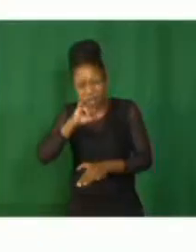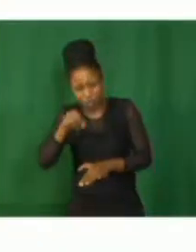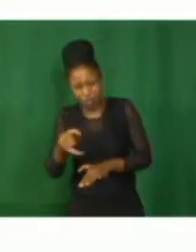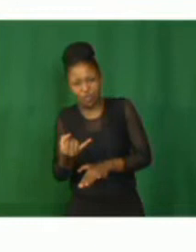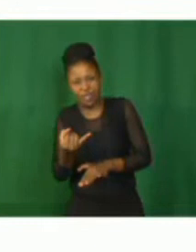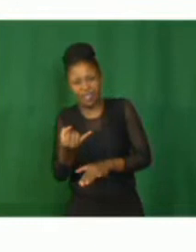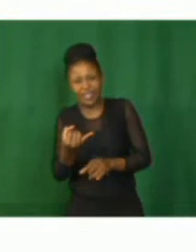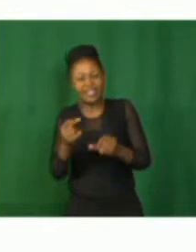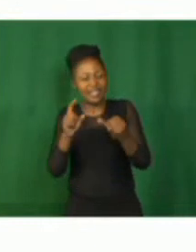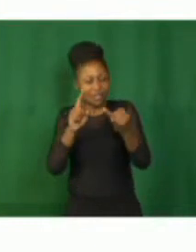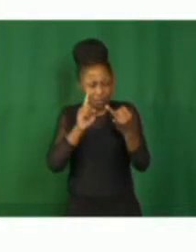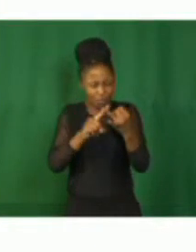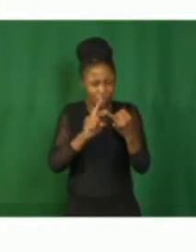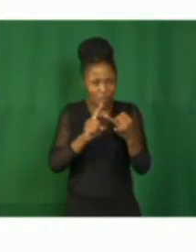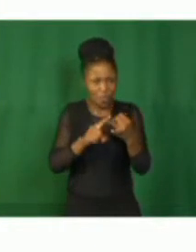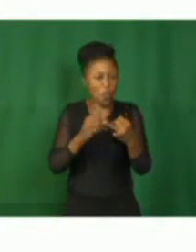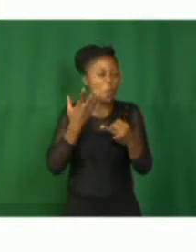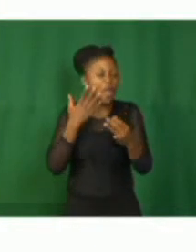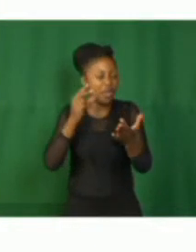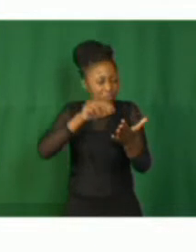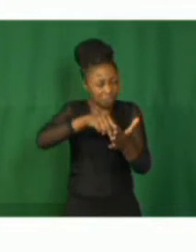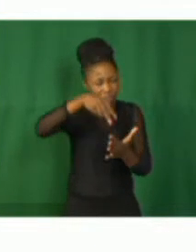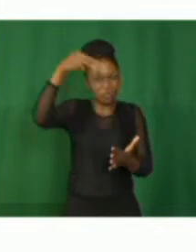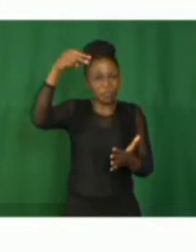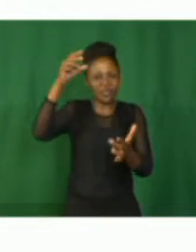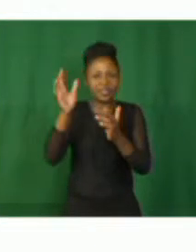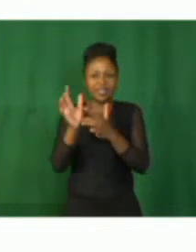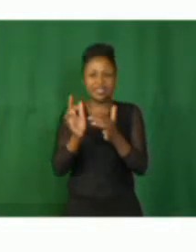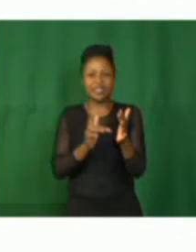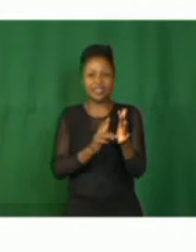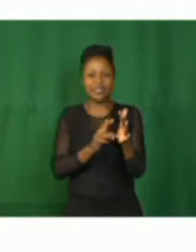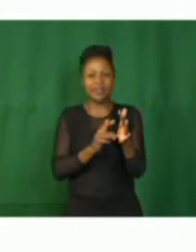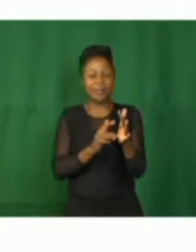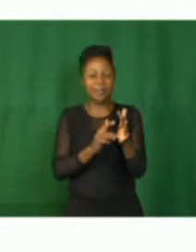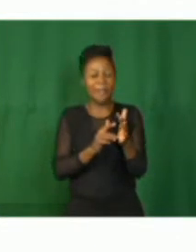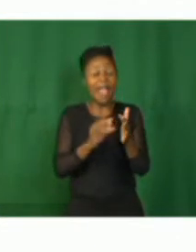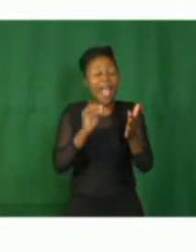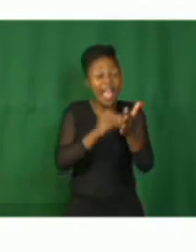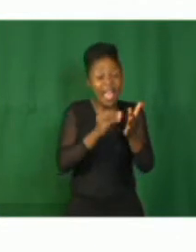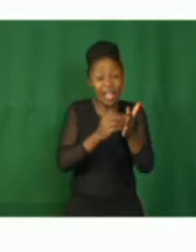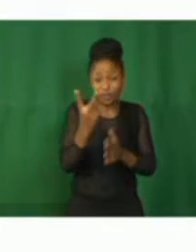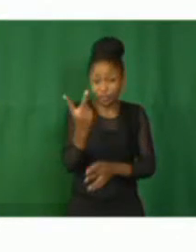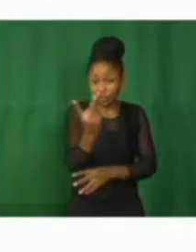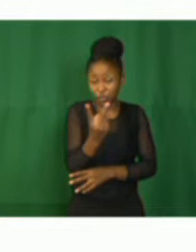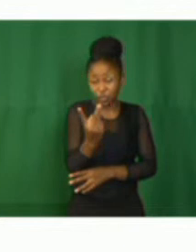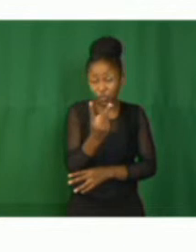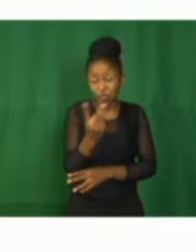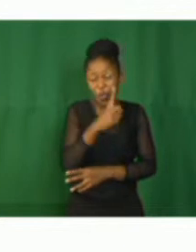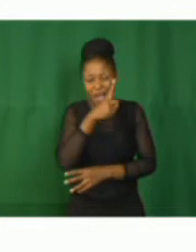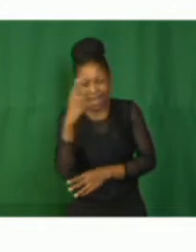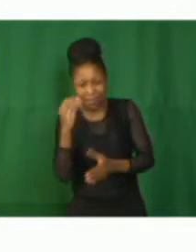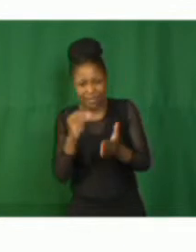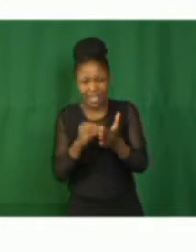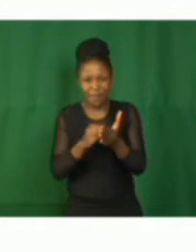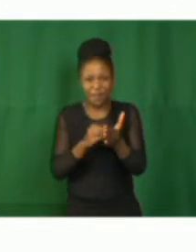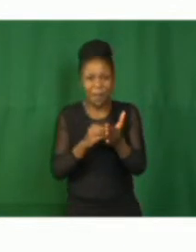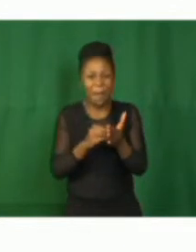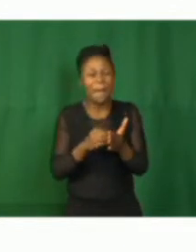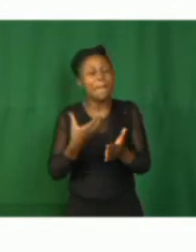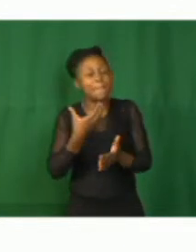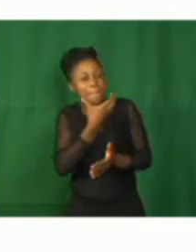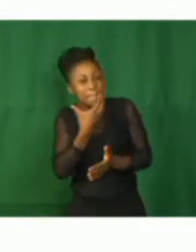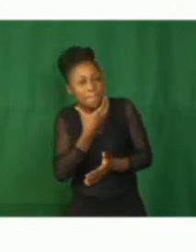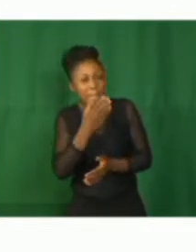important. And then what happened? Two names were brought forward, Barsabbas and Matthias.